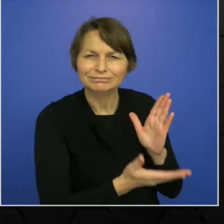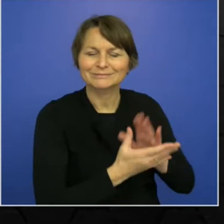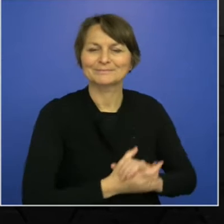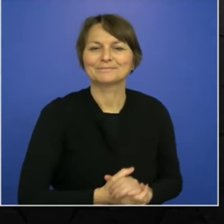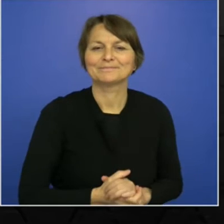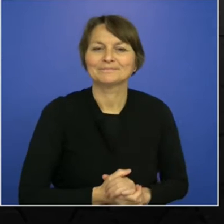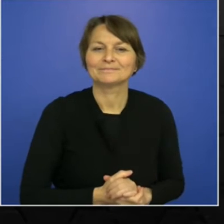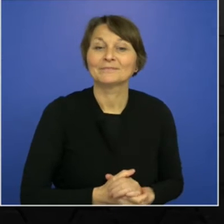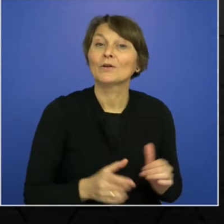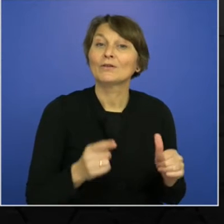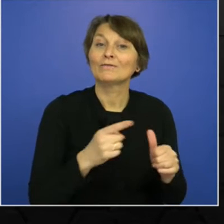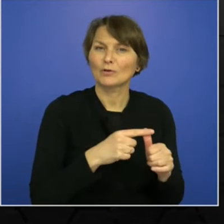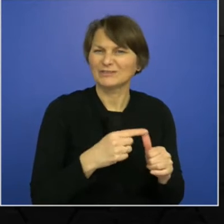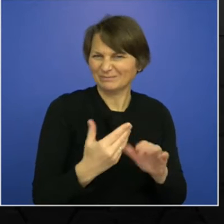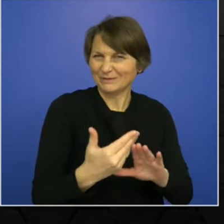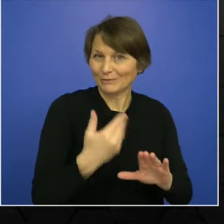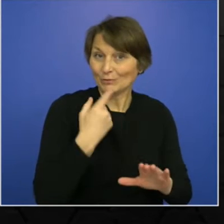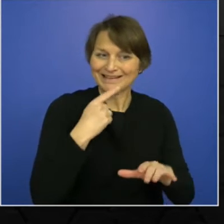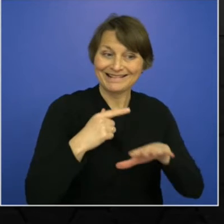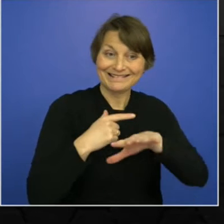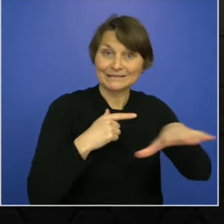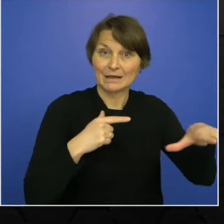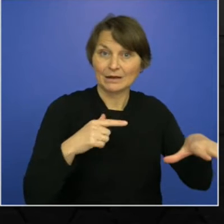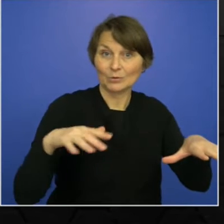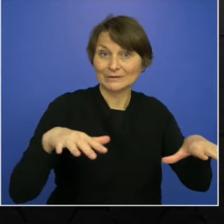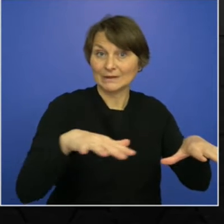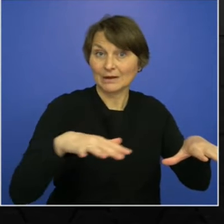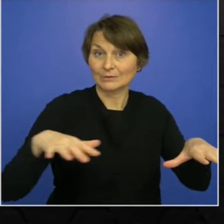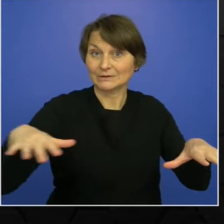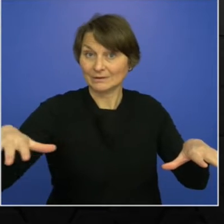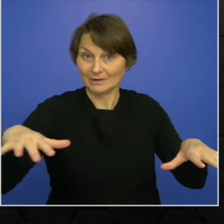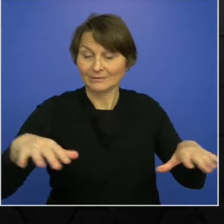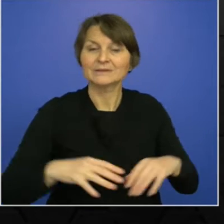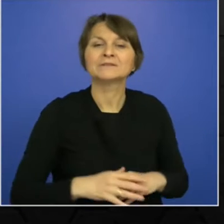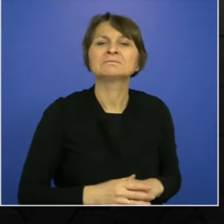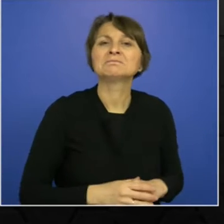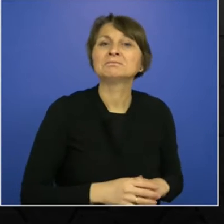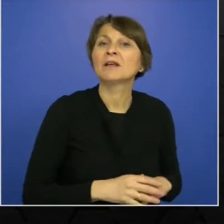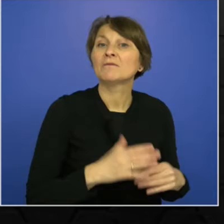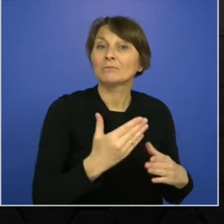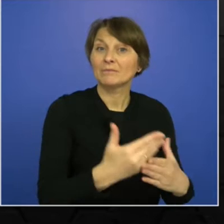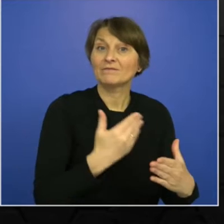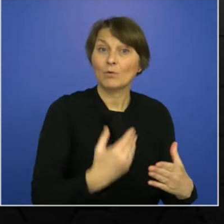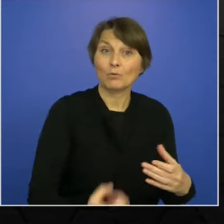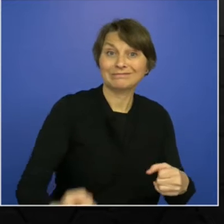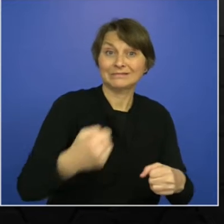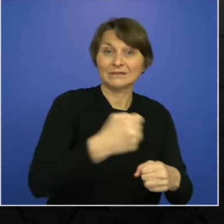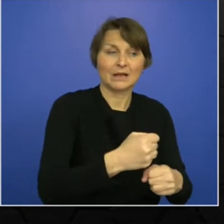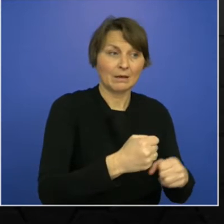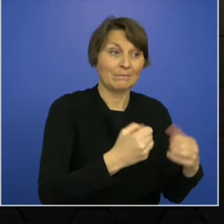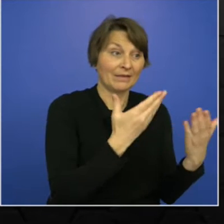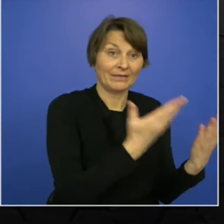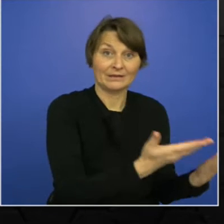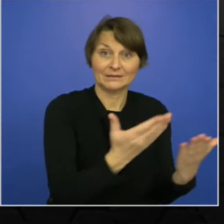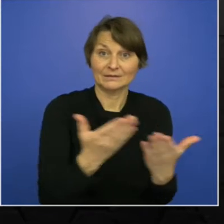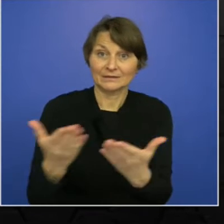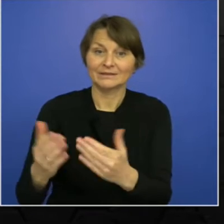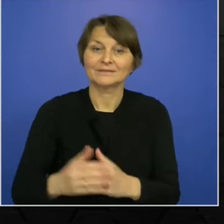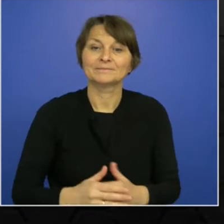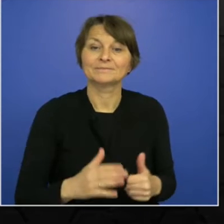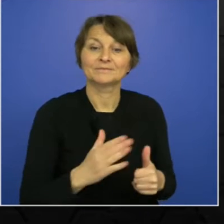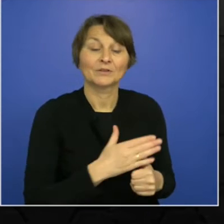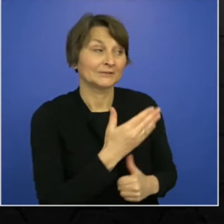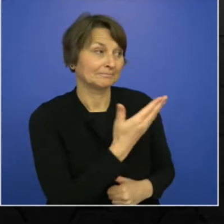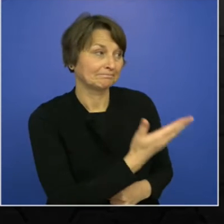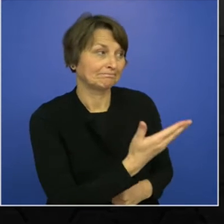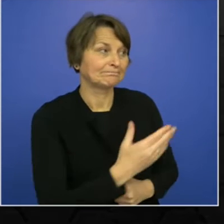the scenarios. Here you will see all the scenarios that you have created. The next thing we can see is the template catalog. As